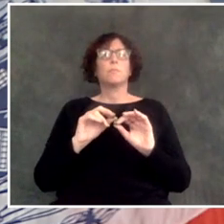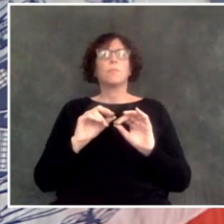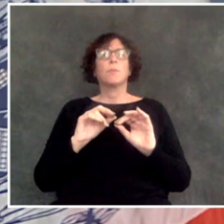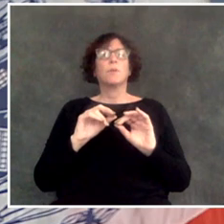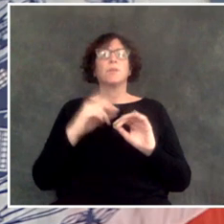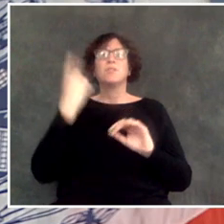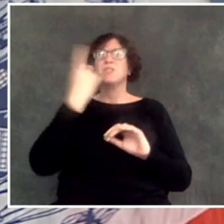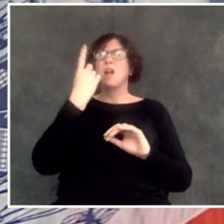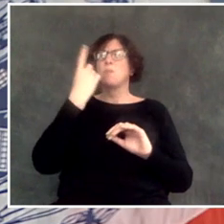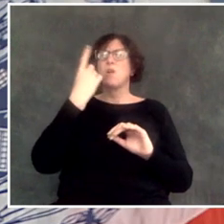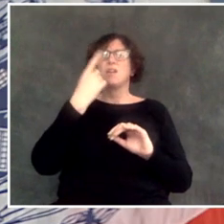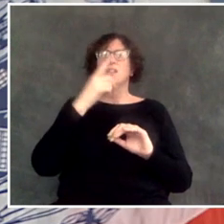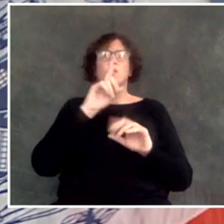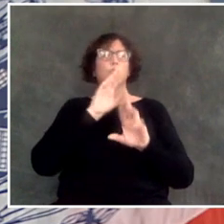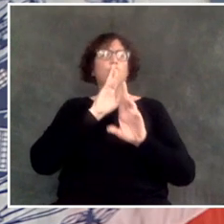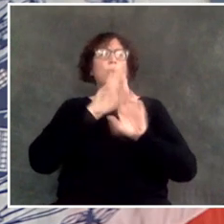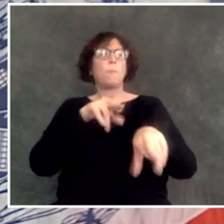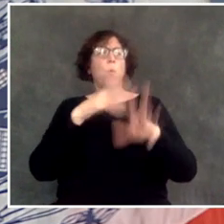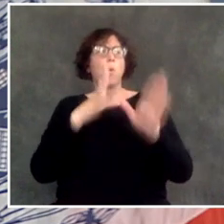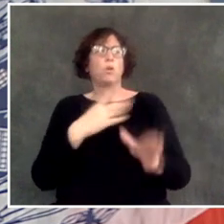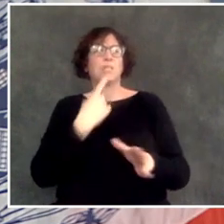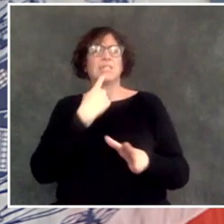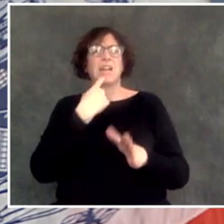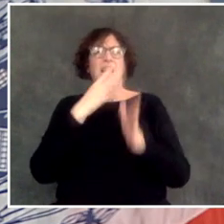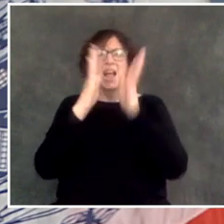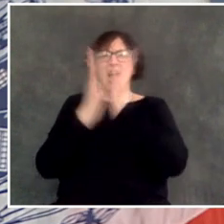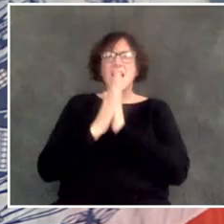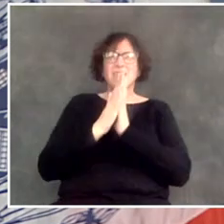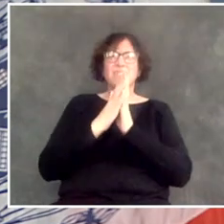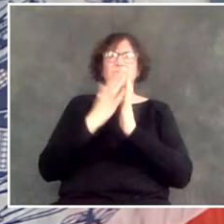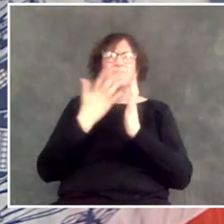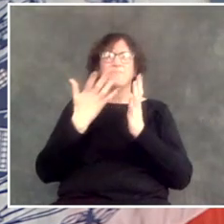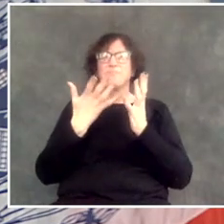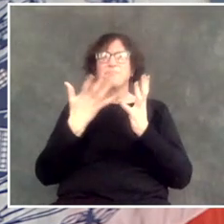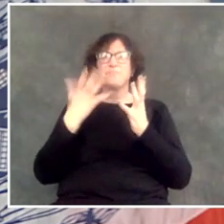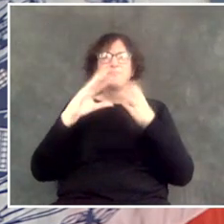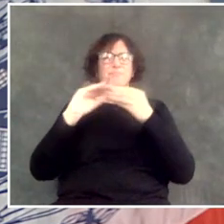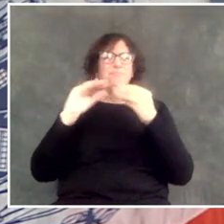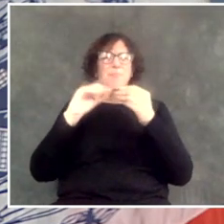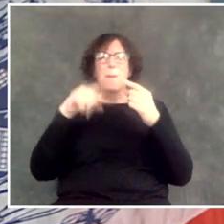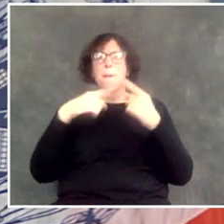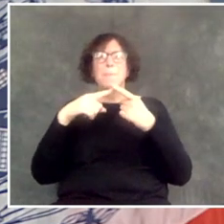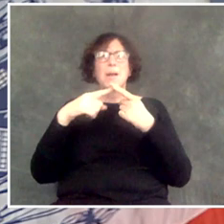really seemed entirely inaccurate to me, and I want to report the story is entirely inaccurate. So